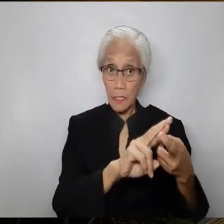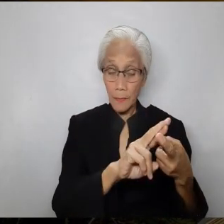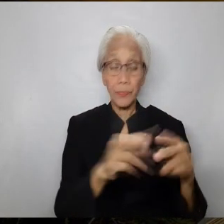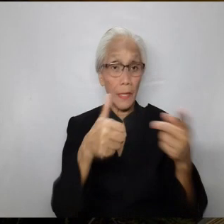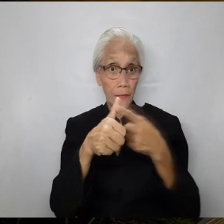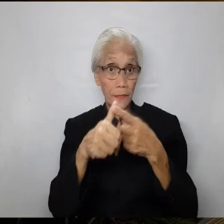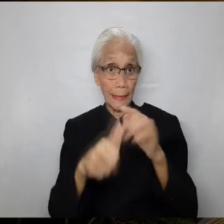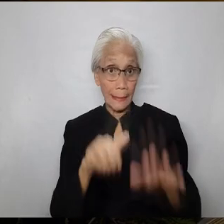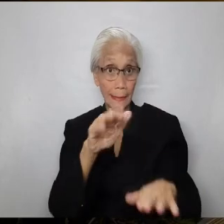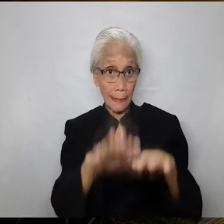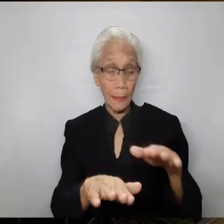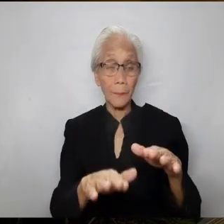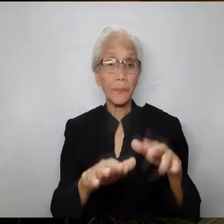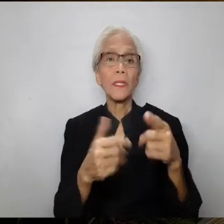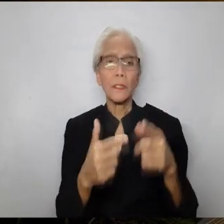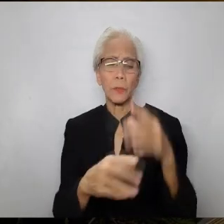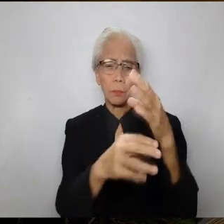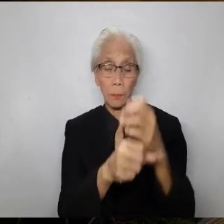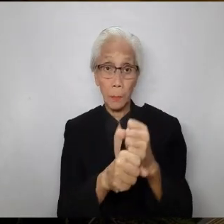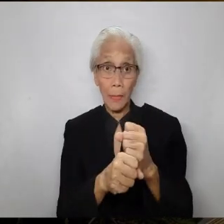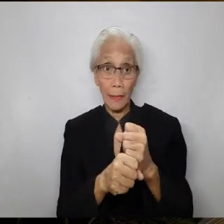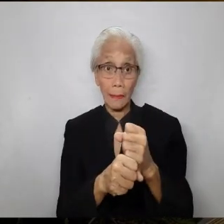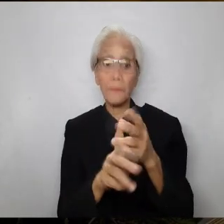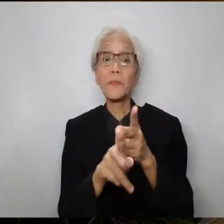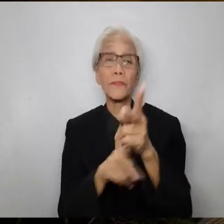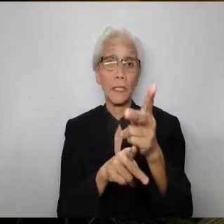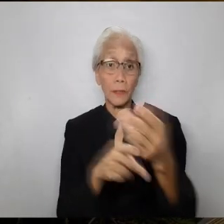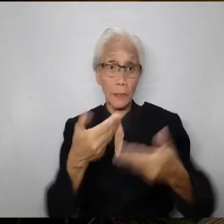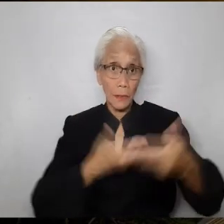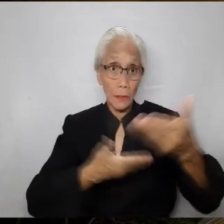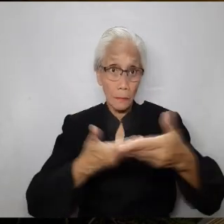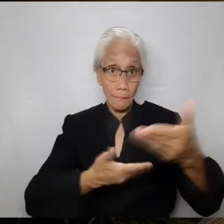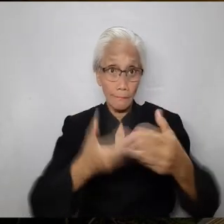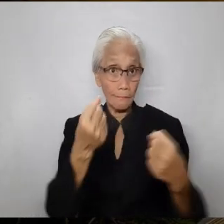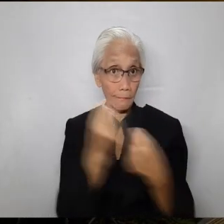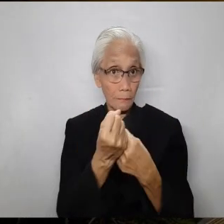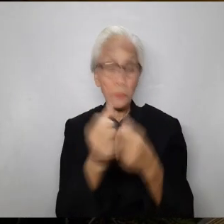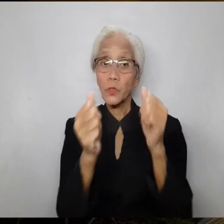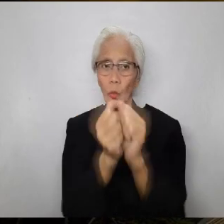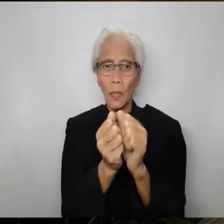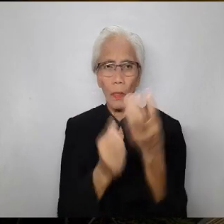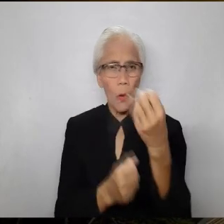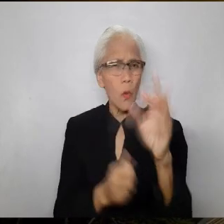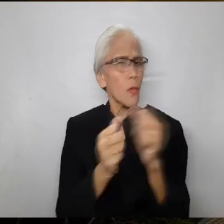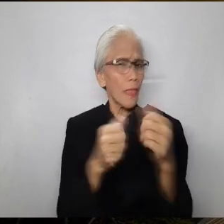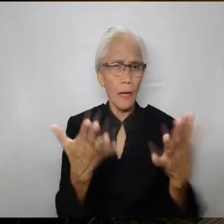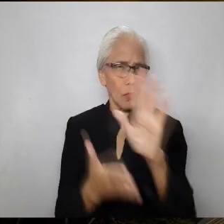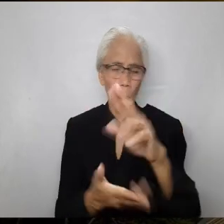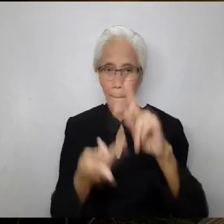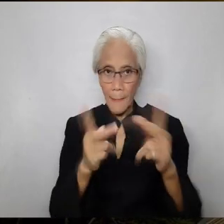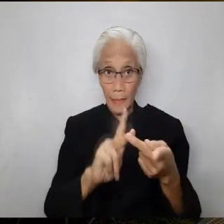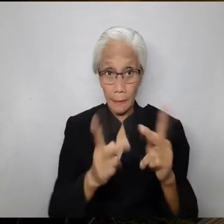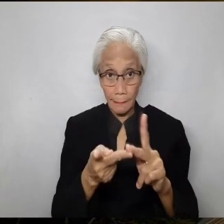abusive relationship. The first step is to get professional counseling support with